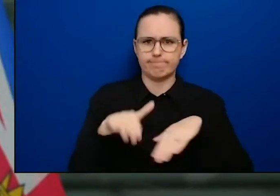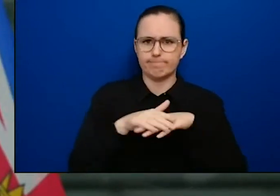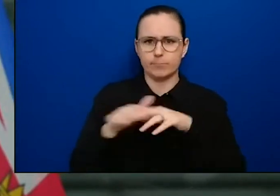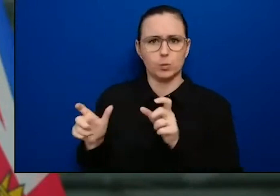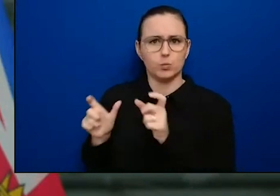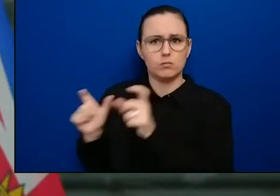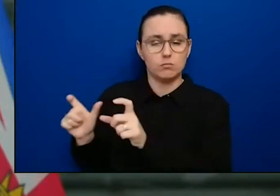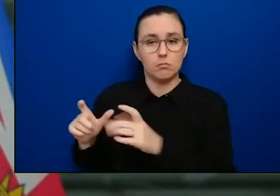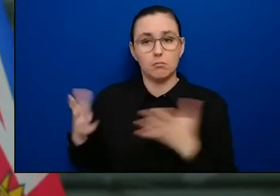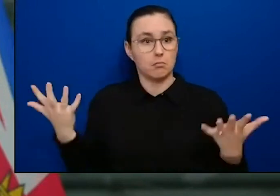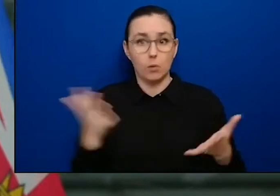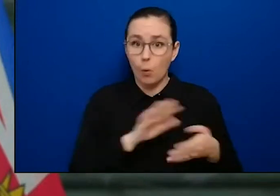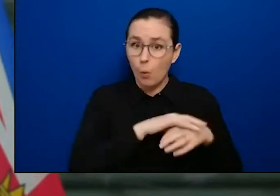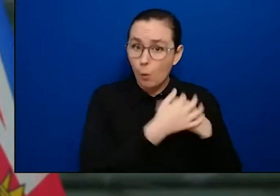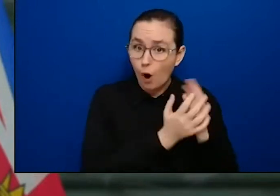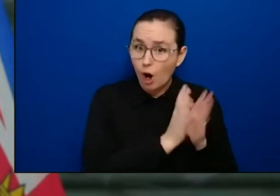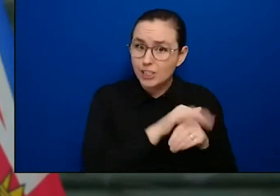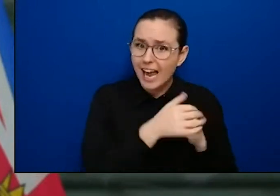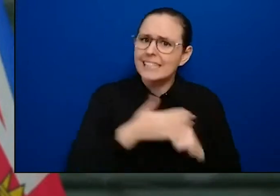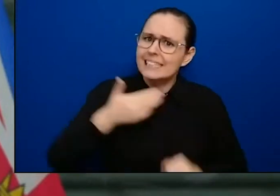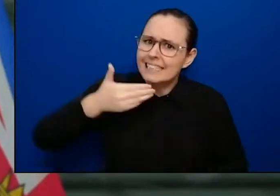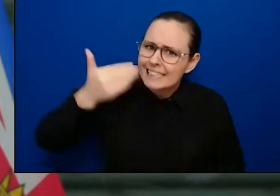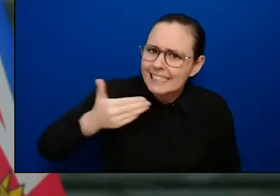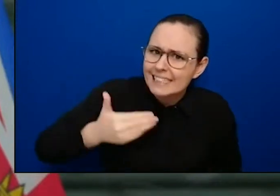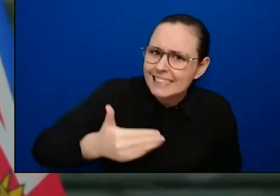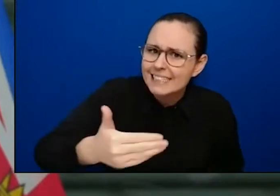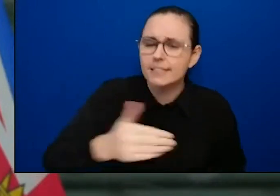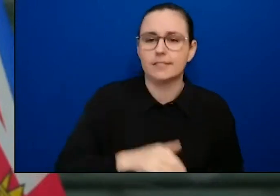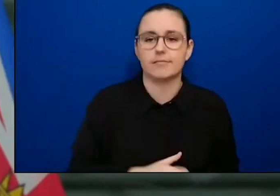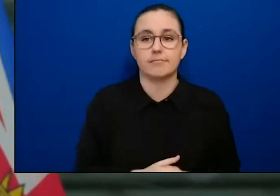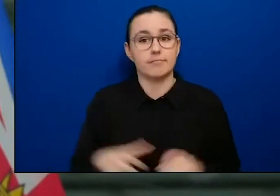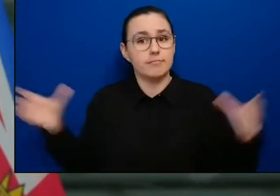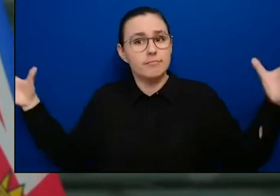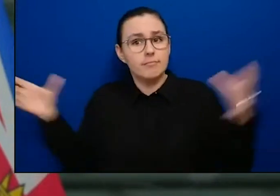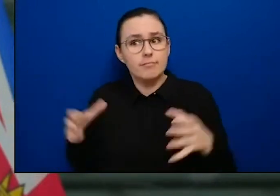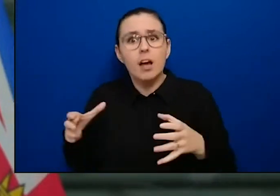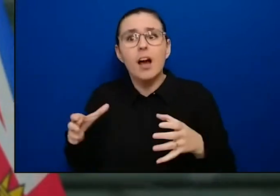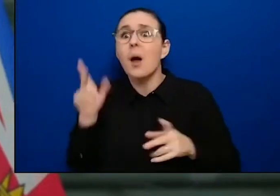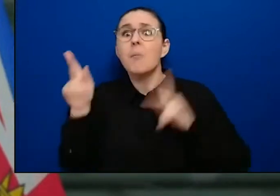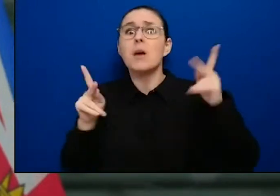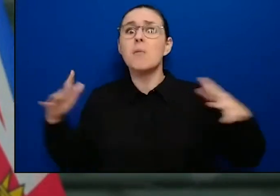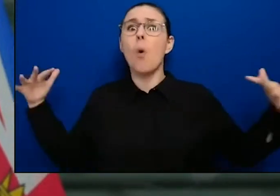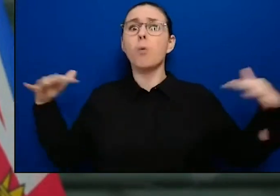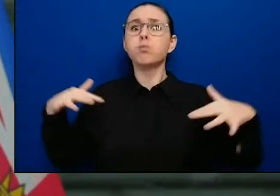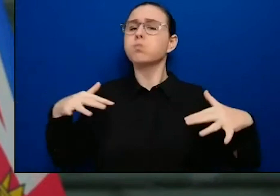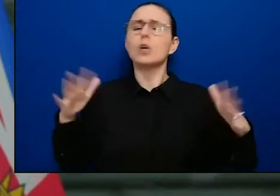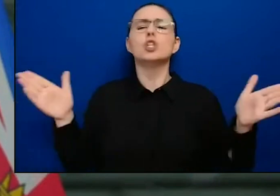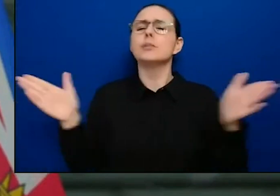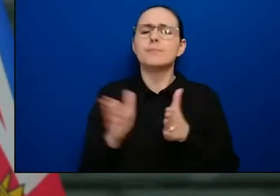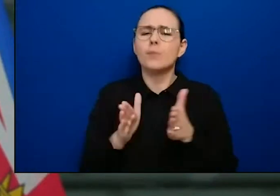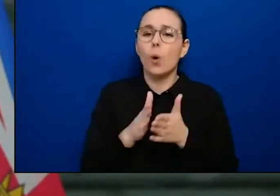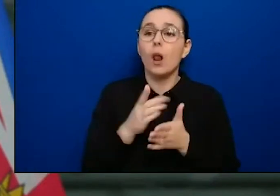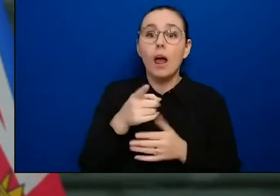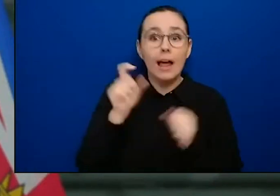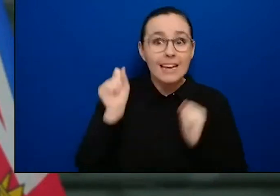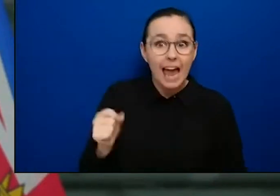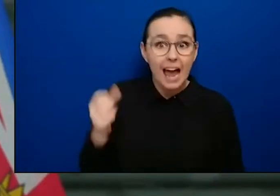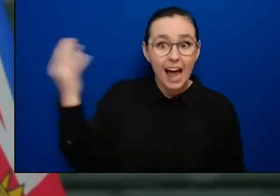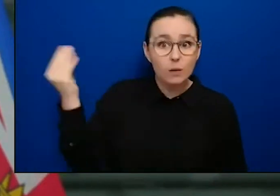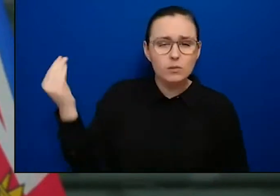regularly, keeping our groups small, choosing outside instead of inside, and staying home and away from others if you're